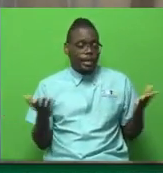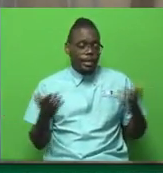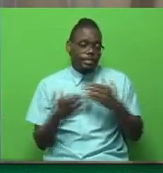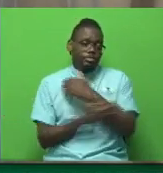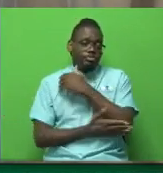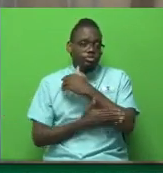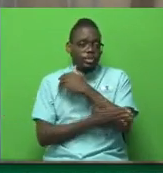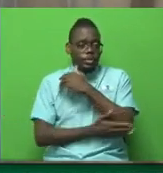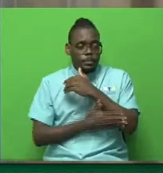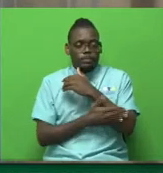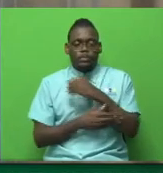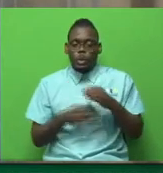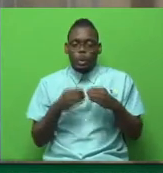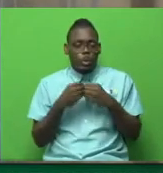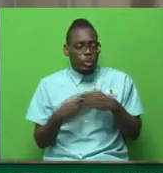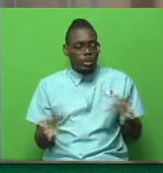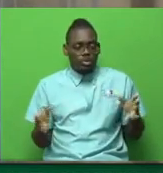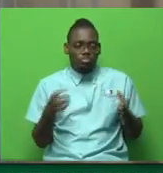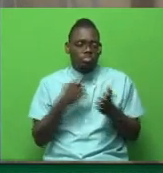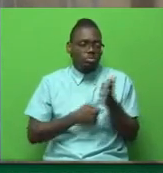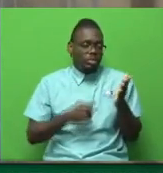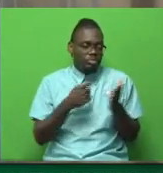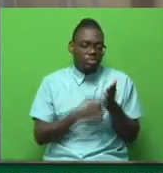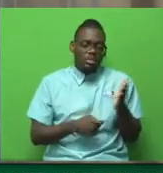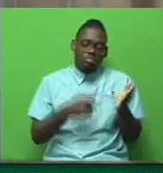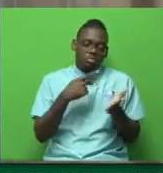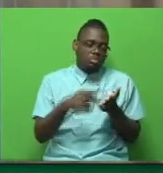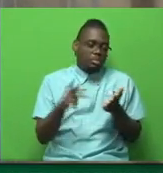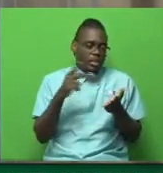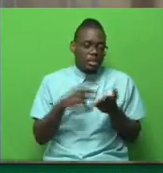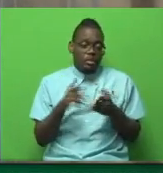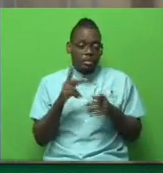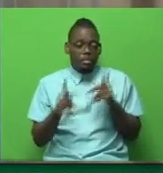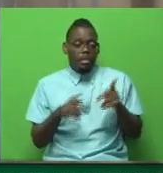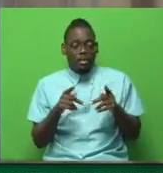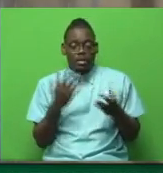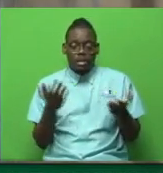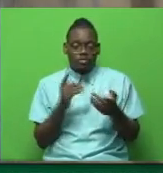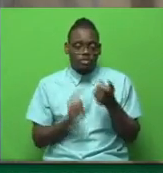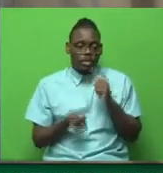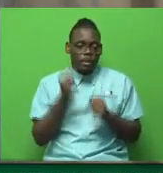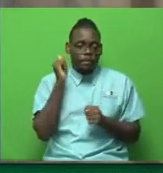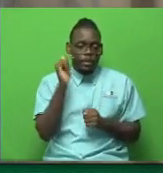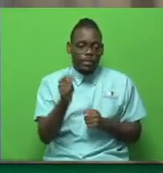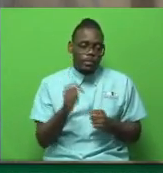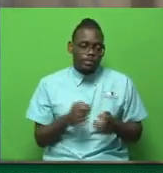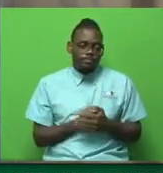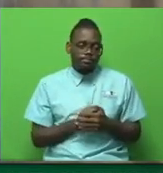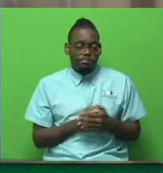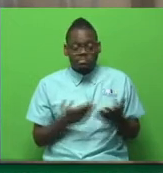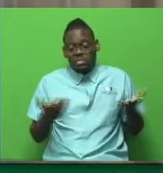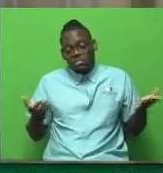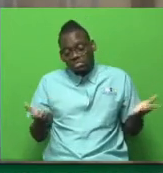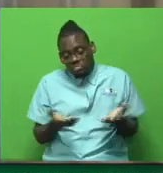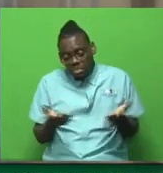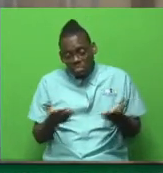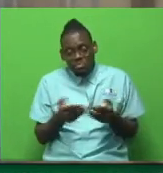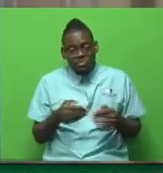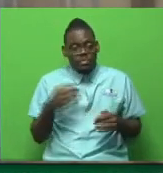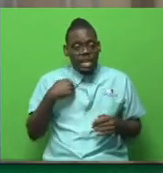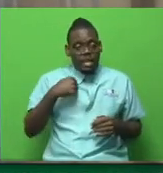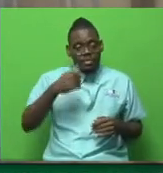taxpayers because of incompetence or mismanagement or otherwise